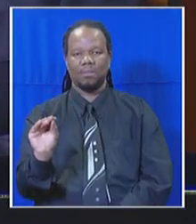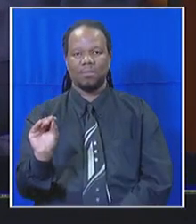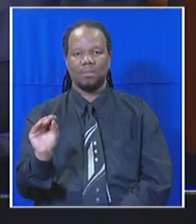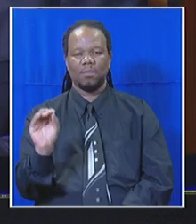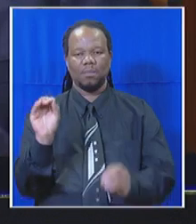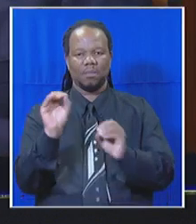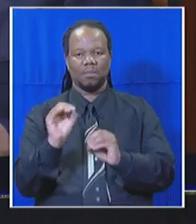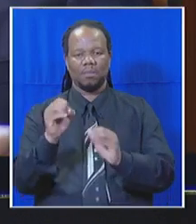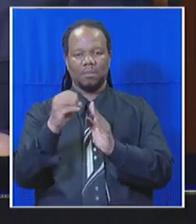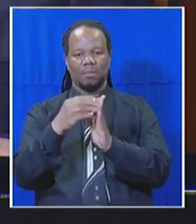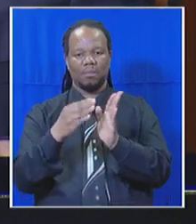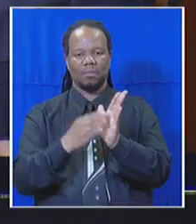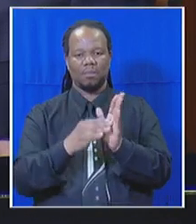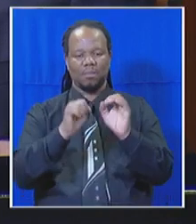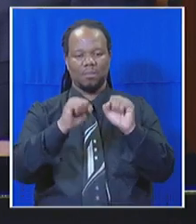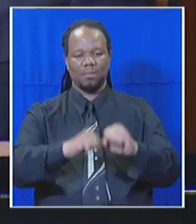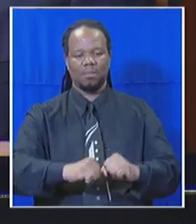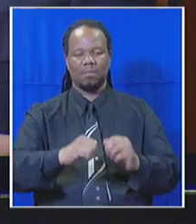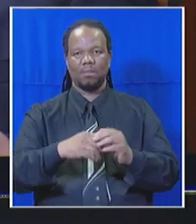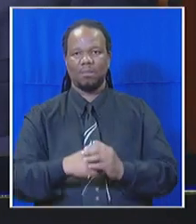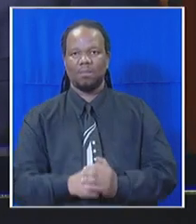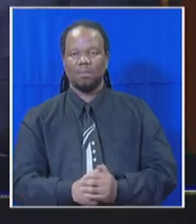No objections. Agreed to.